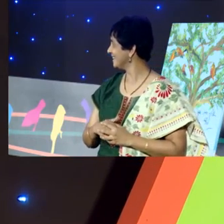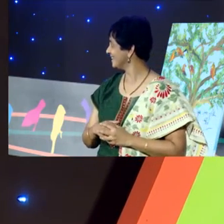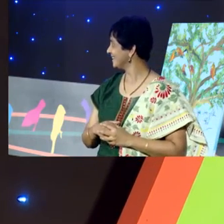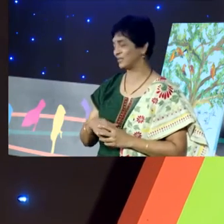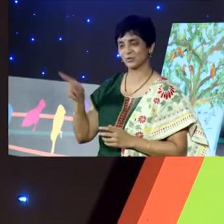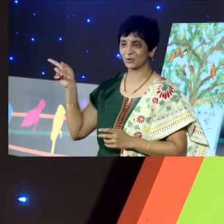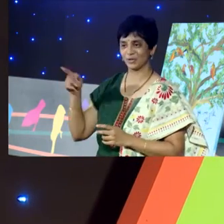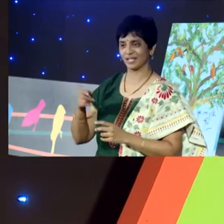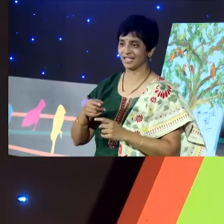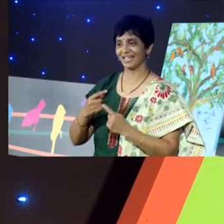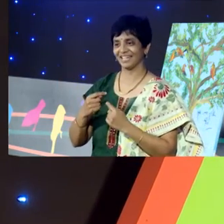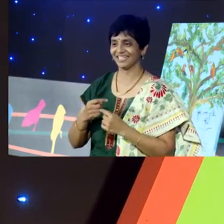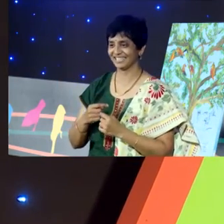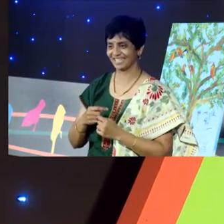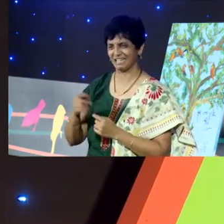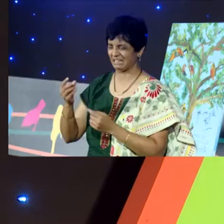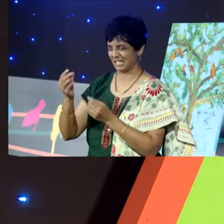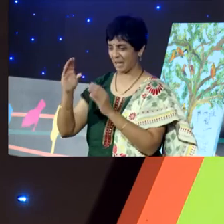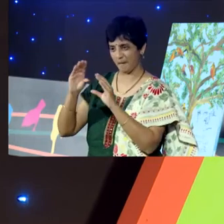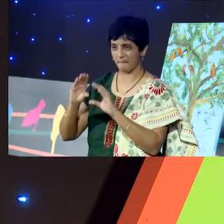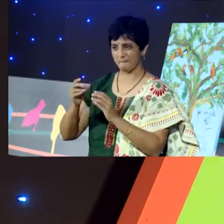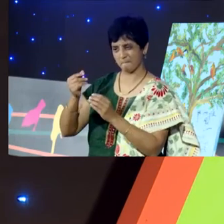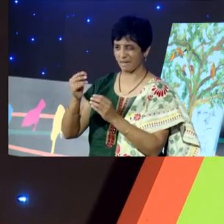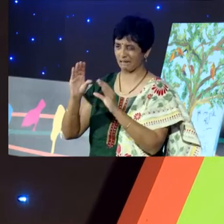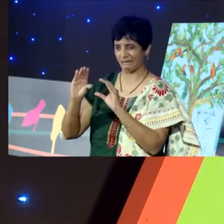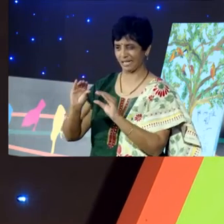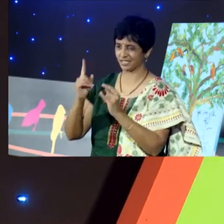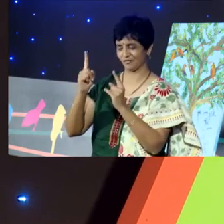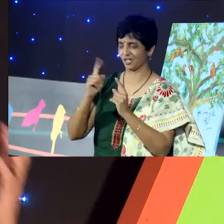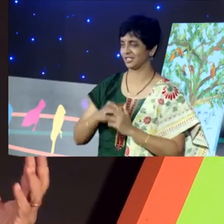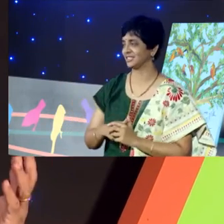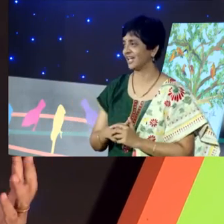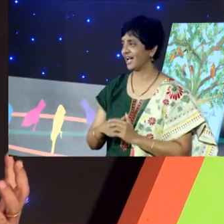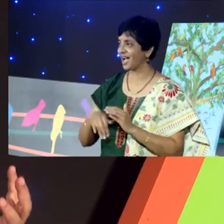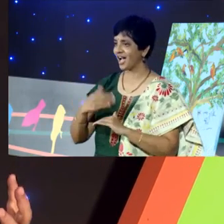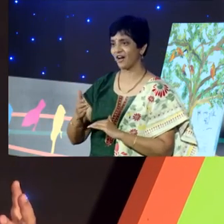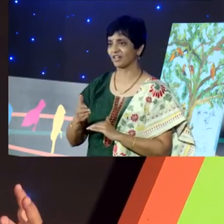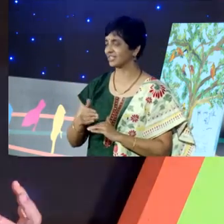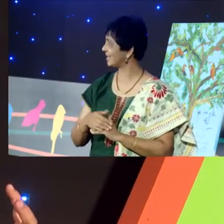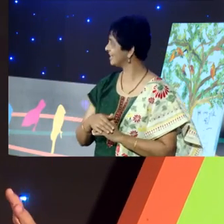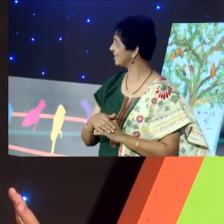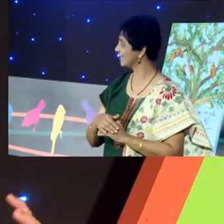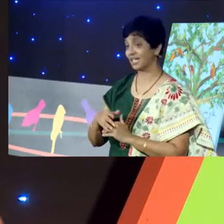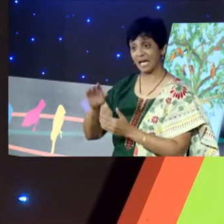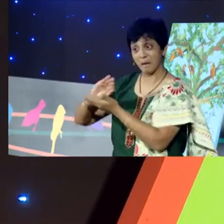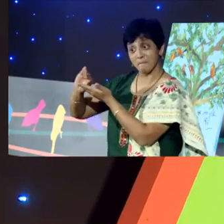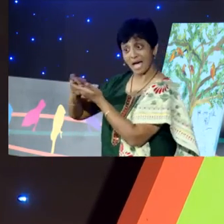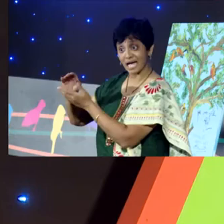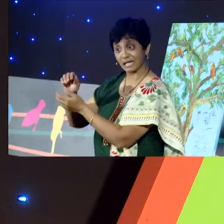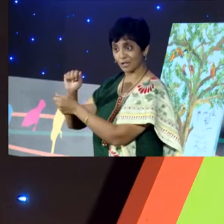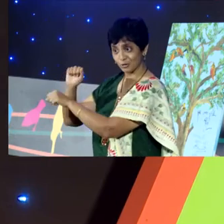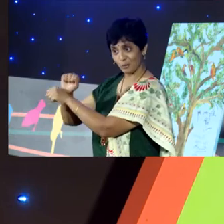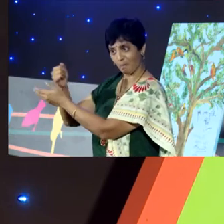hired me at a very low salary, but compared to the bank. But I left the job of this bank with